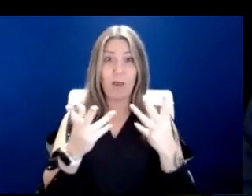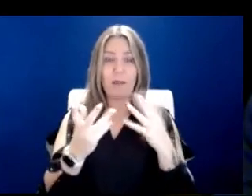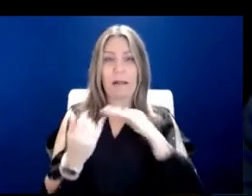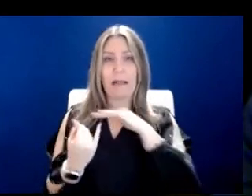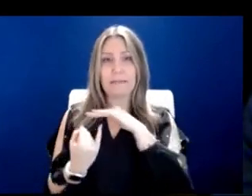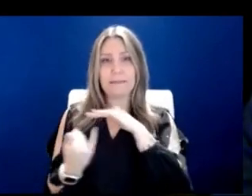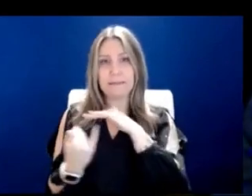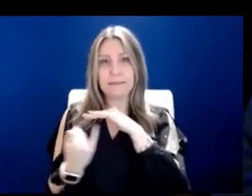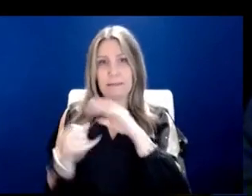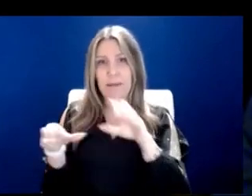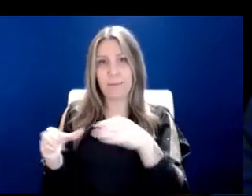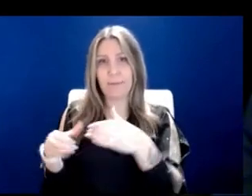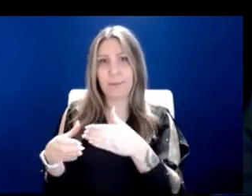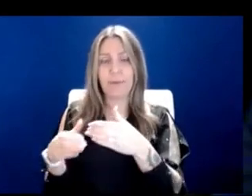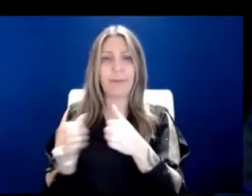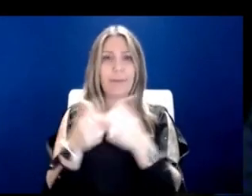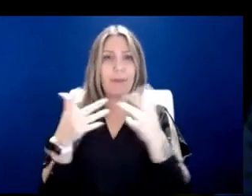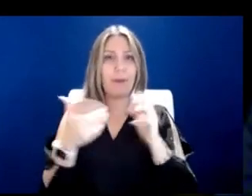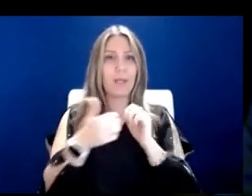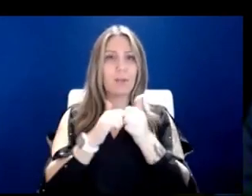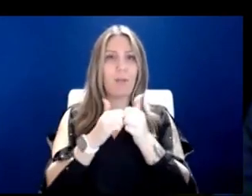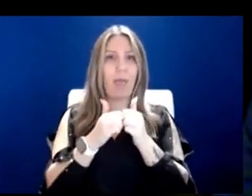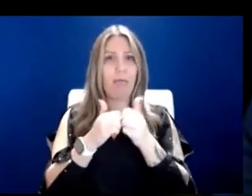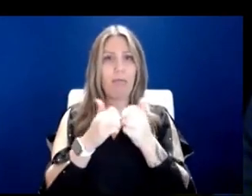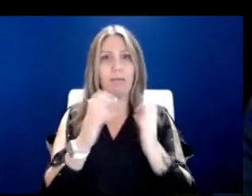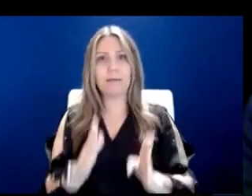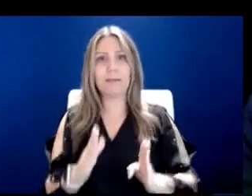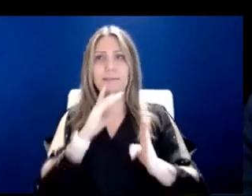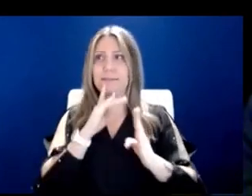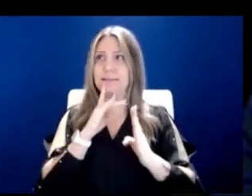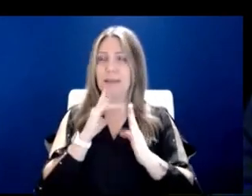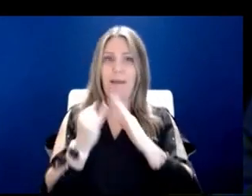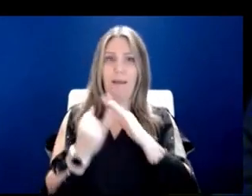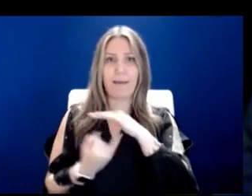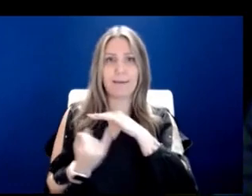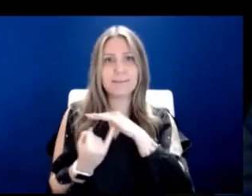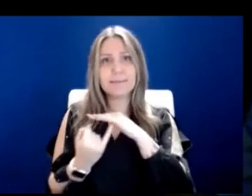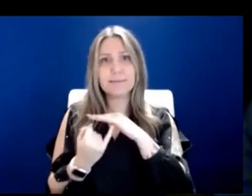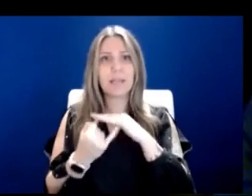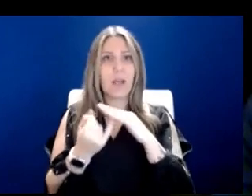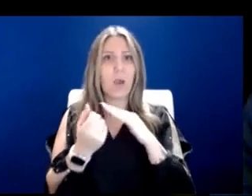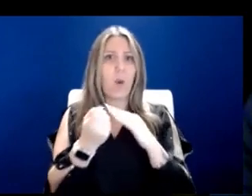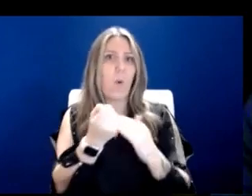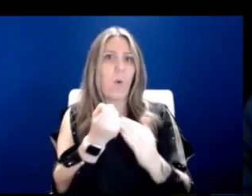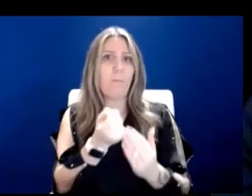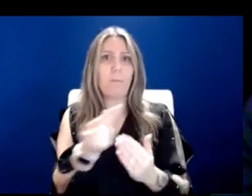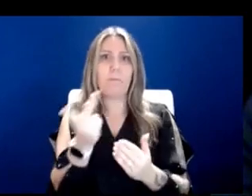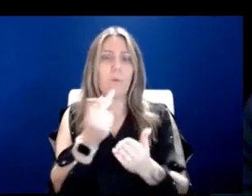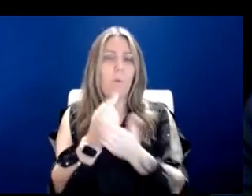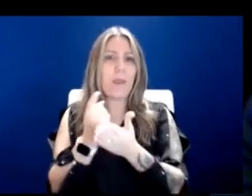athletes have been in isolation in weeks to not months leading up to the games, with